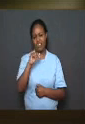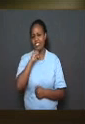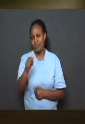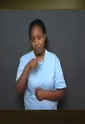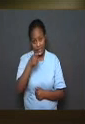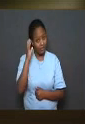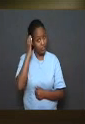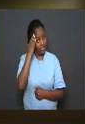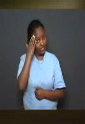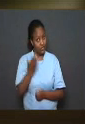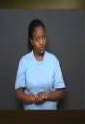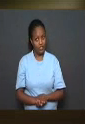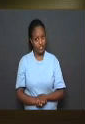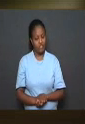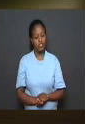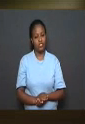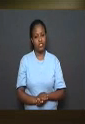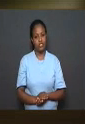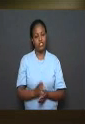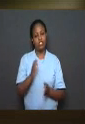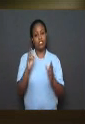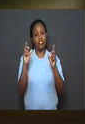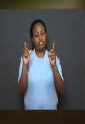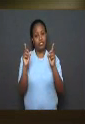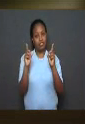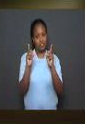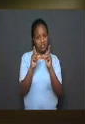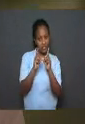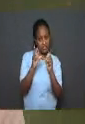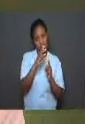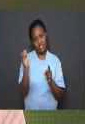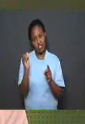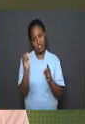Justice is related to the idea of fairness.